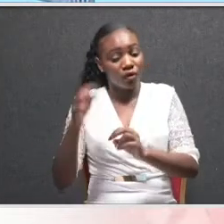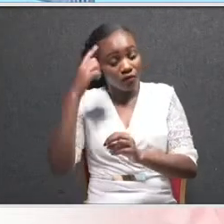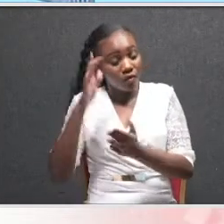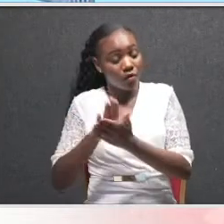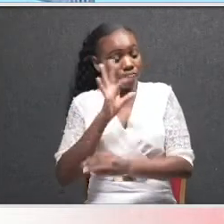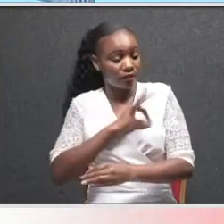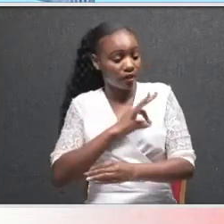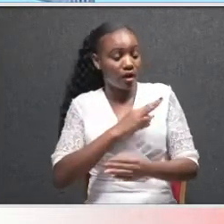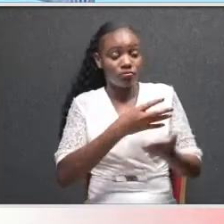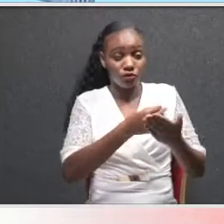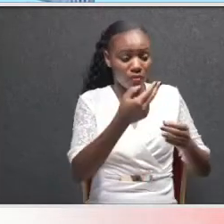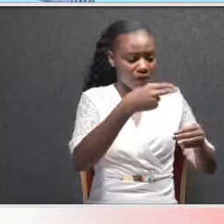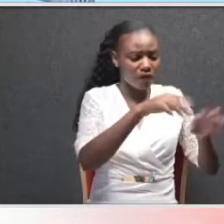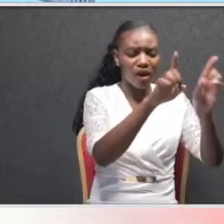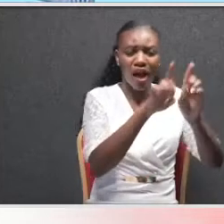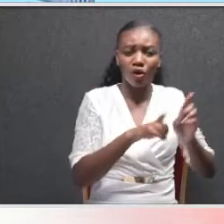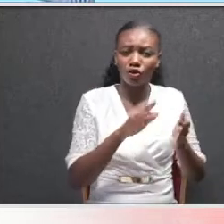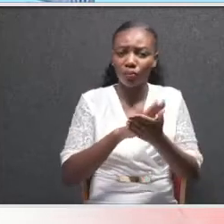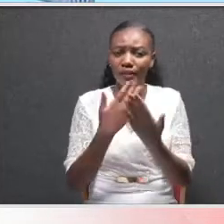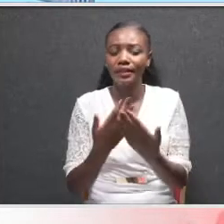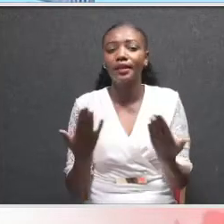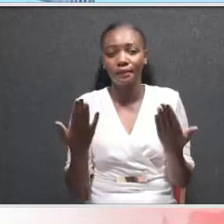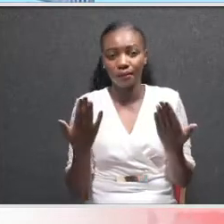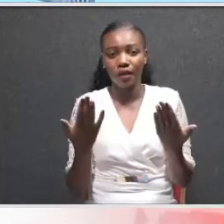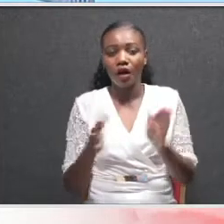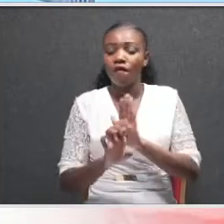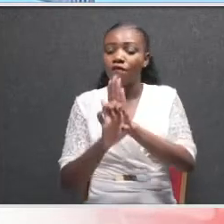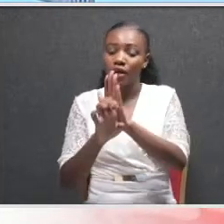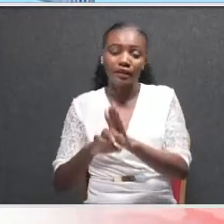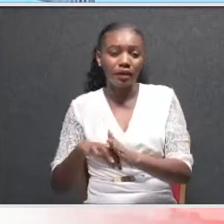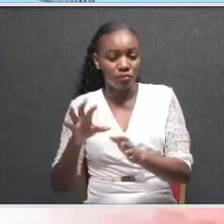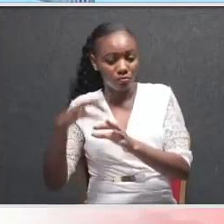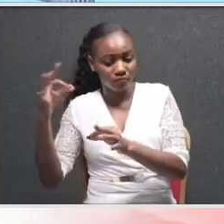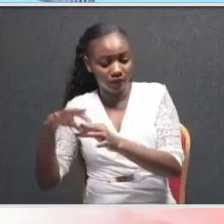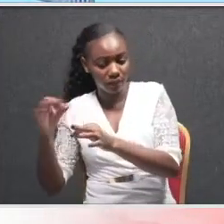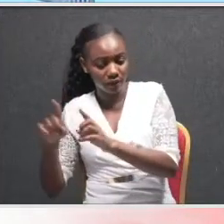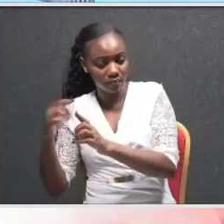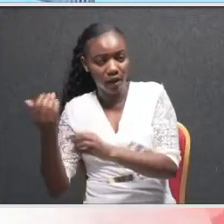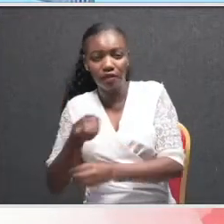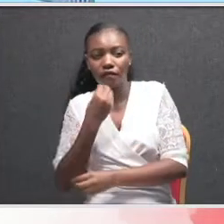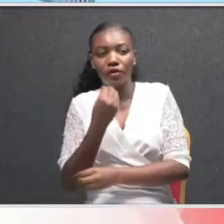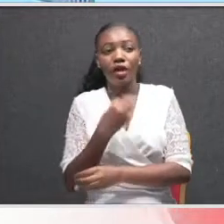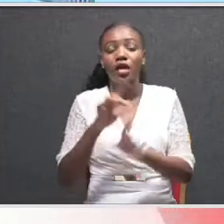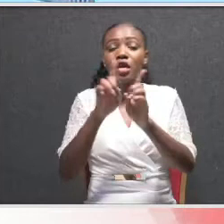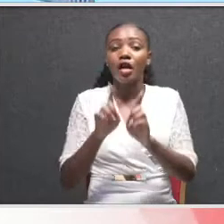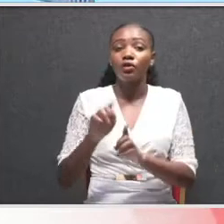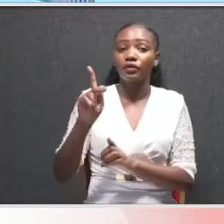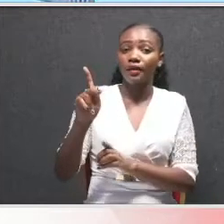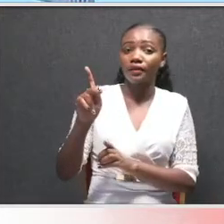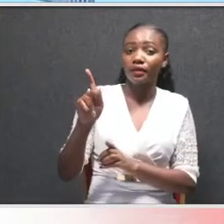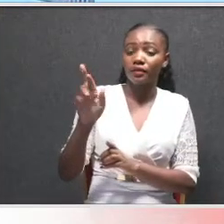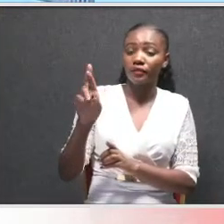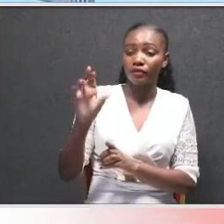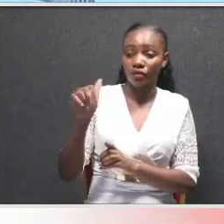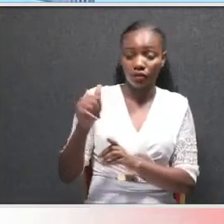just to buy fuel, but also basic commodities such as vegetables and beverages. This as the Kenya Revenue Authority